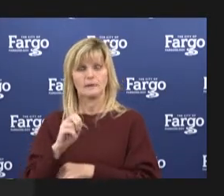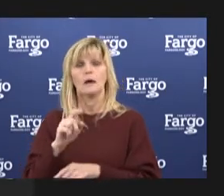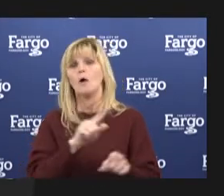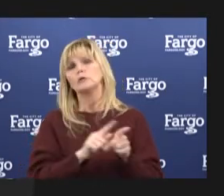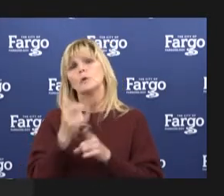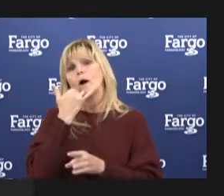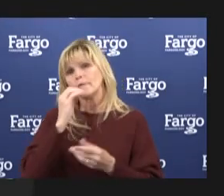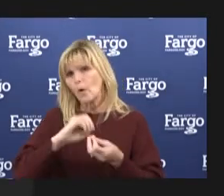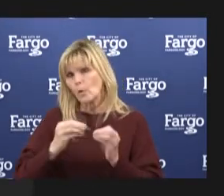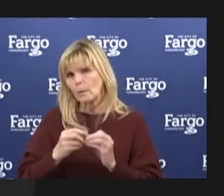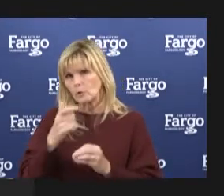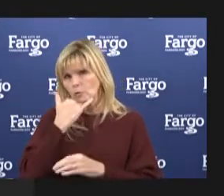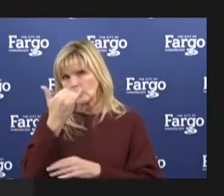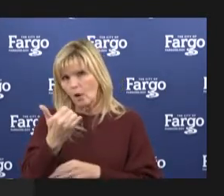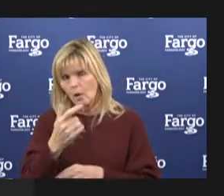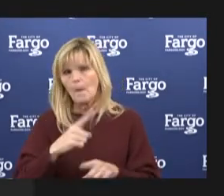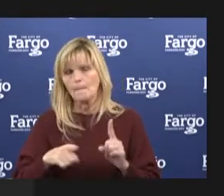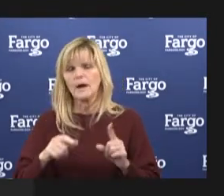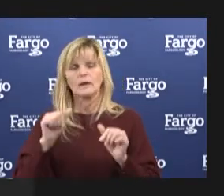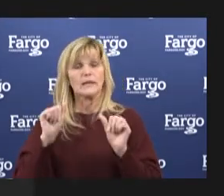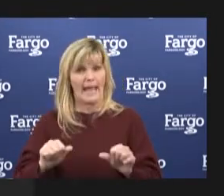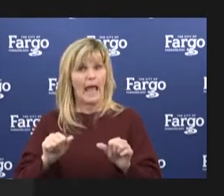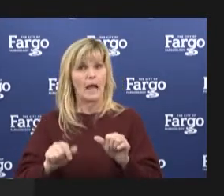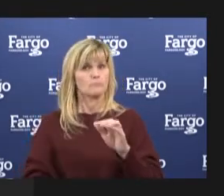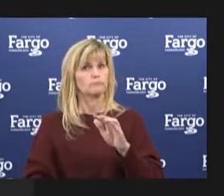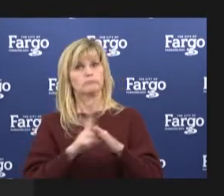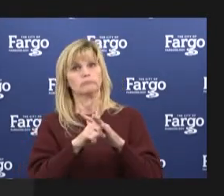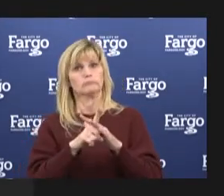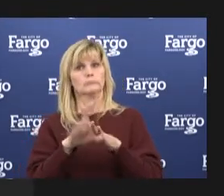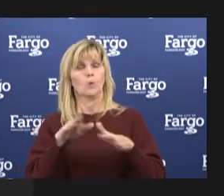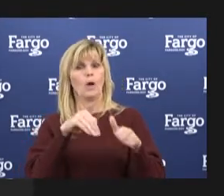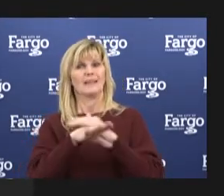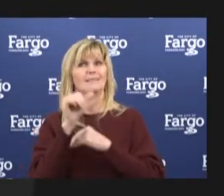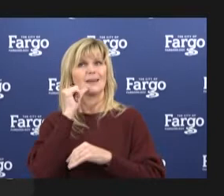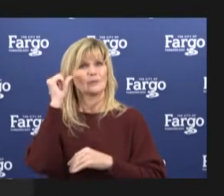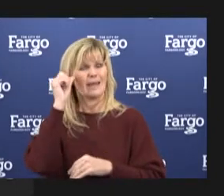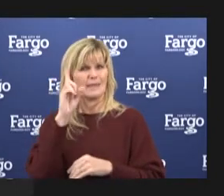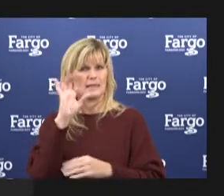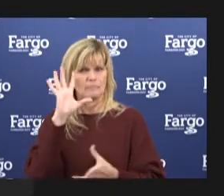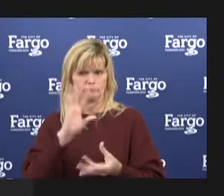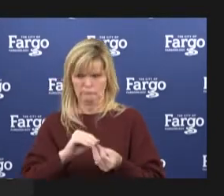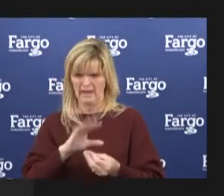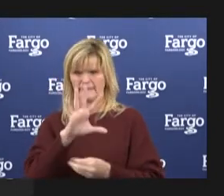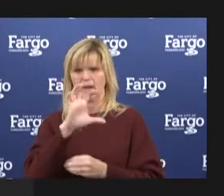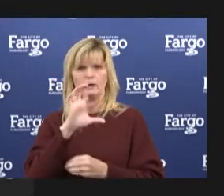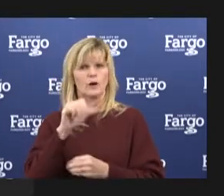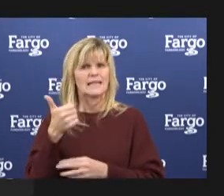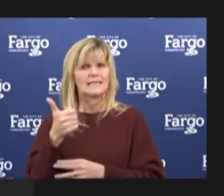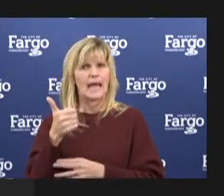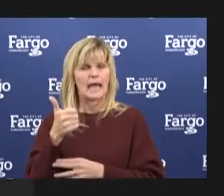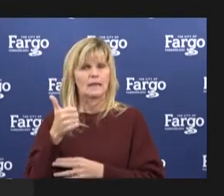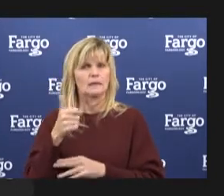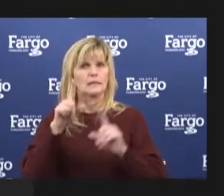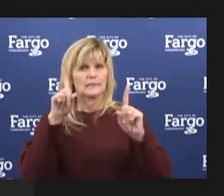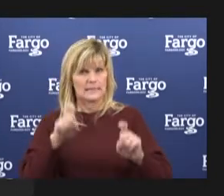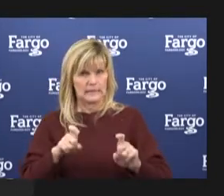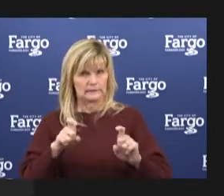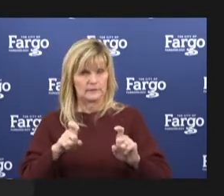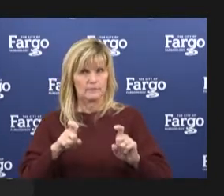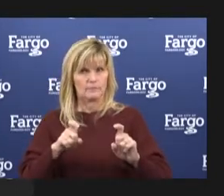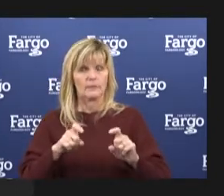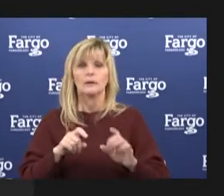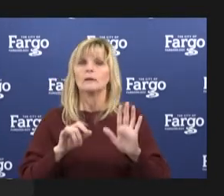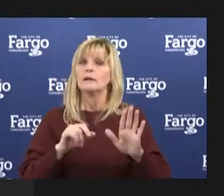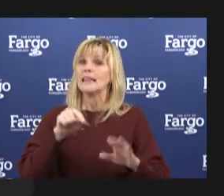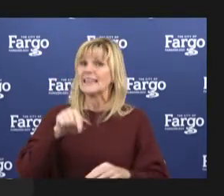to call, but they also will be taking walk-ins. Yesterday, they did about 510 tests. Now, this is only